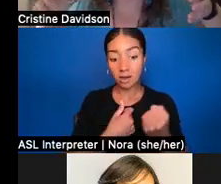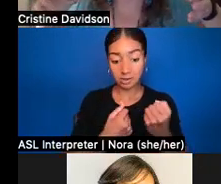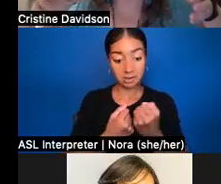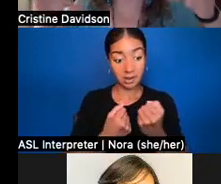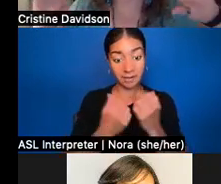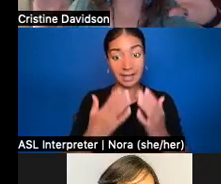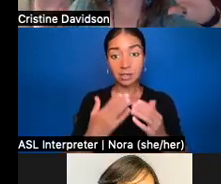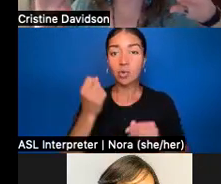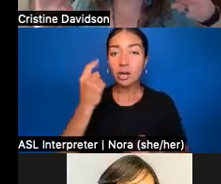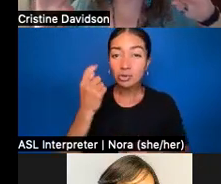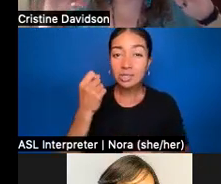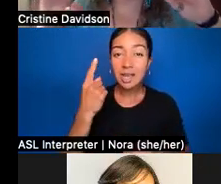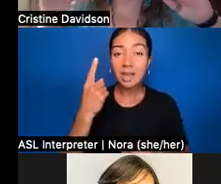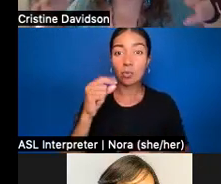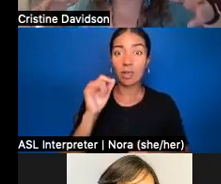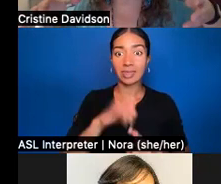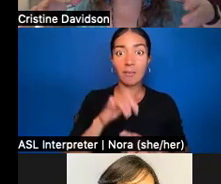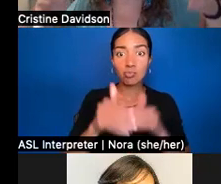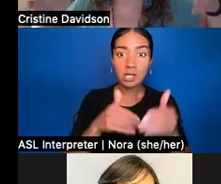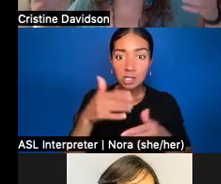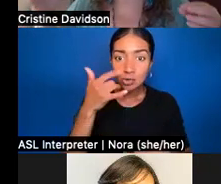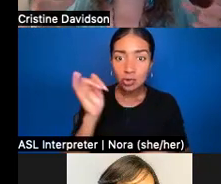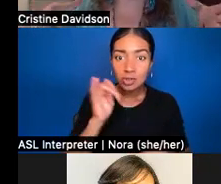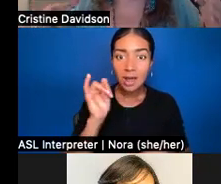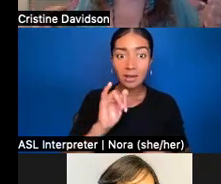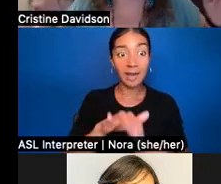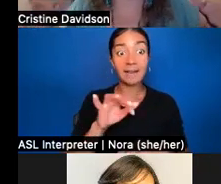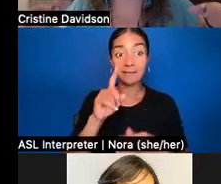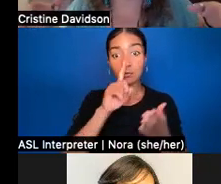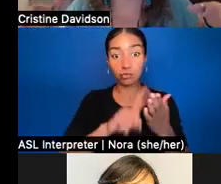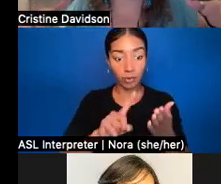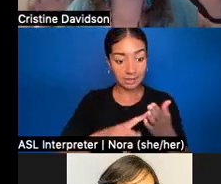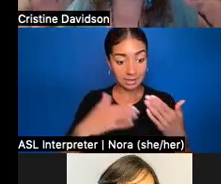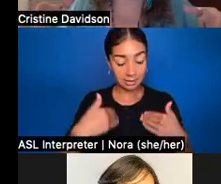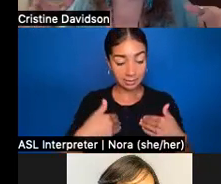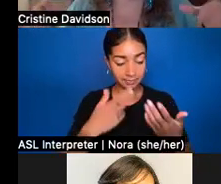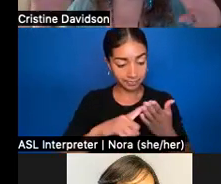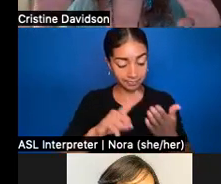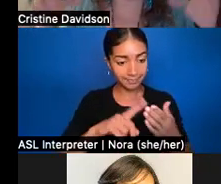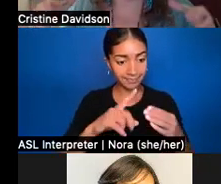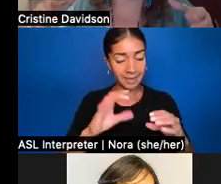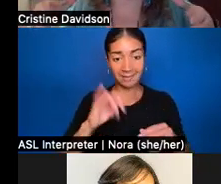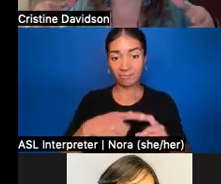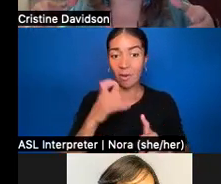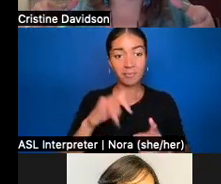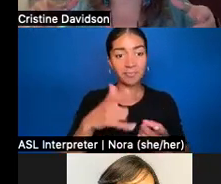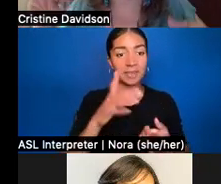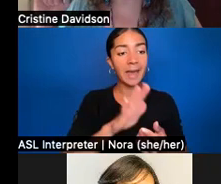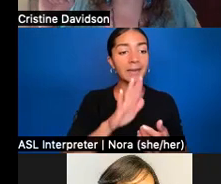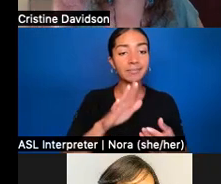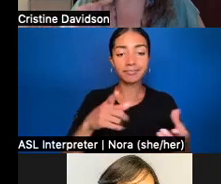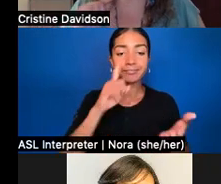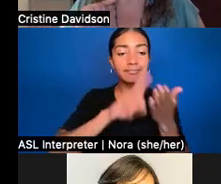box is, and how deep they're diving into your body and your life and your experiences by opening that